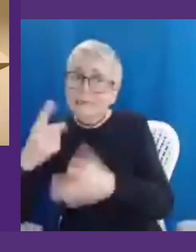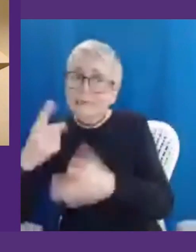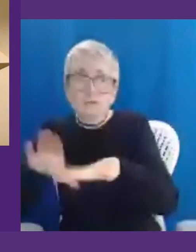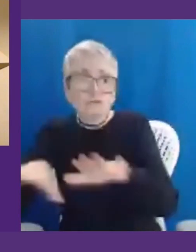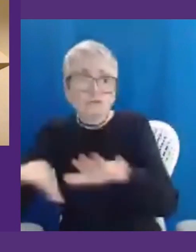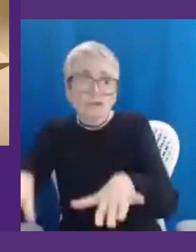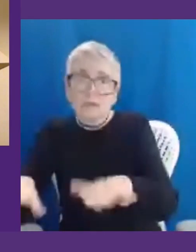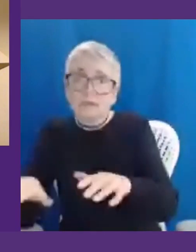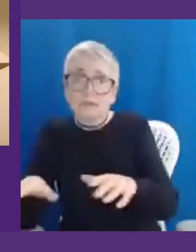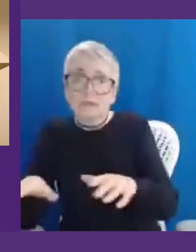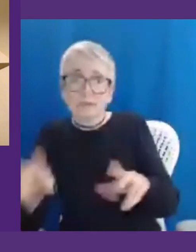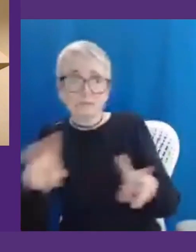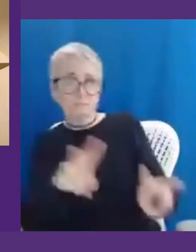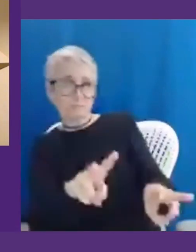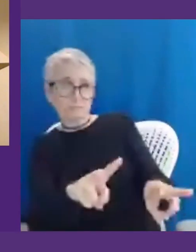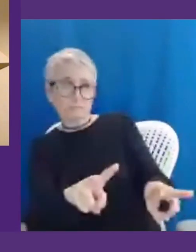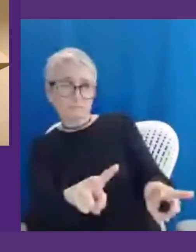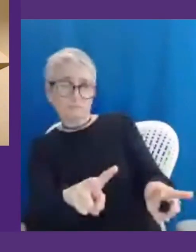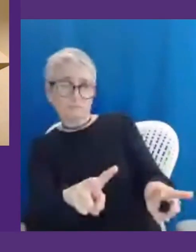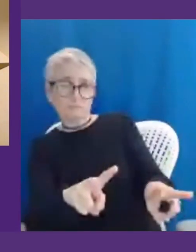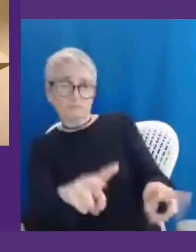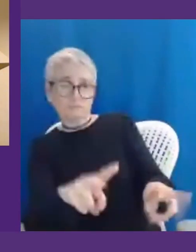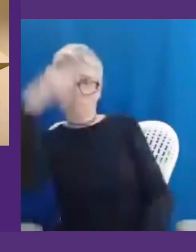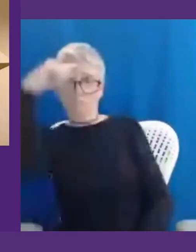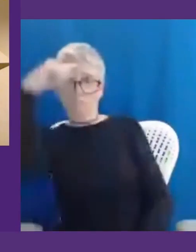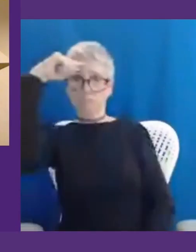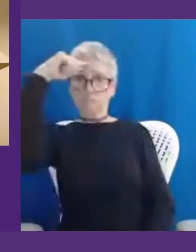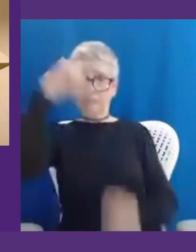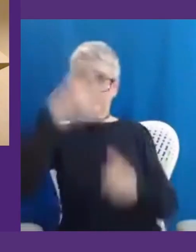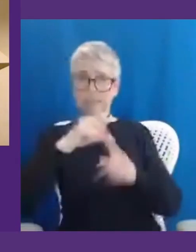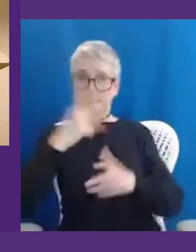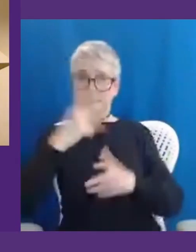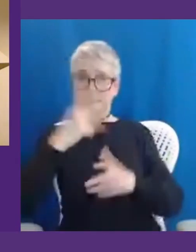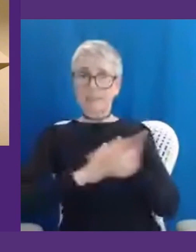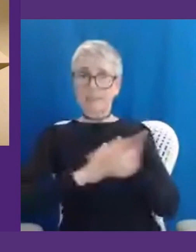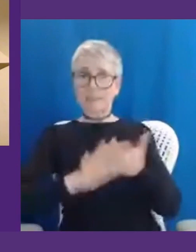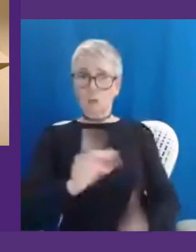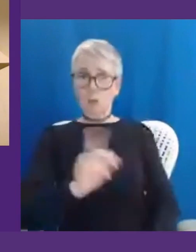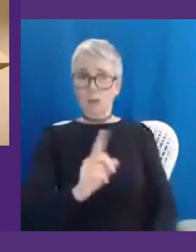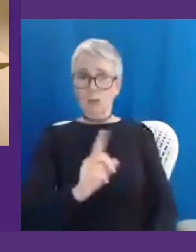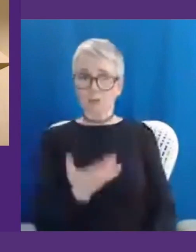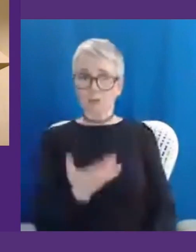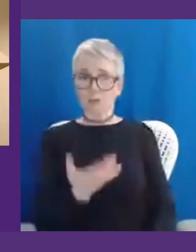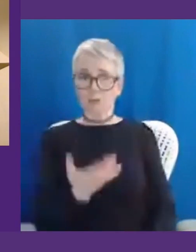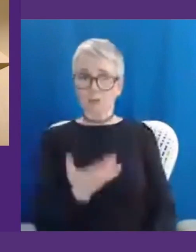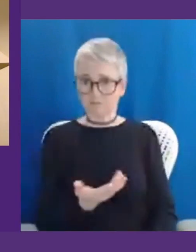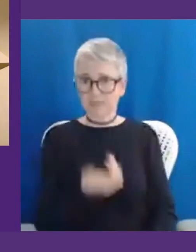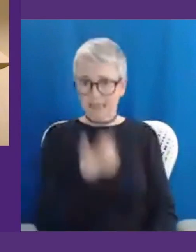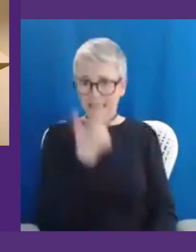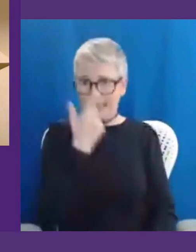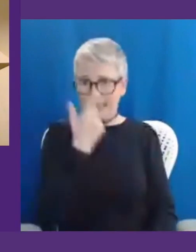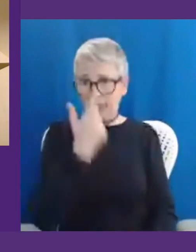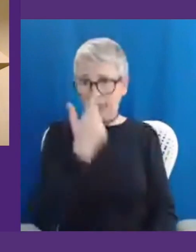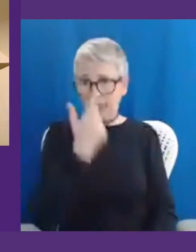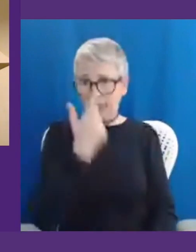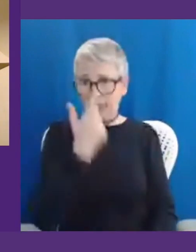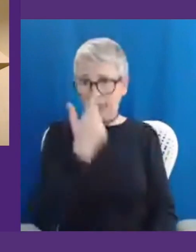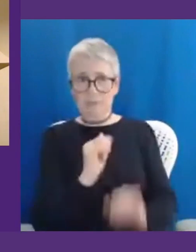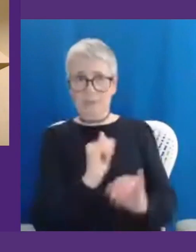in a very black and white way, and they simply convey a lot